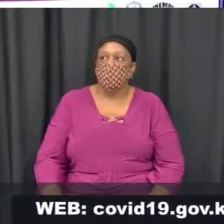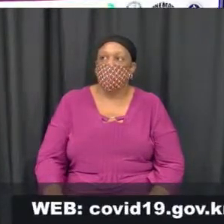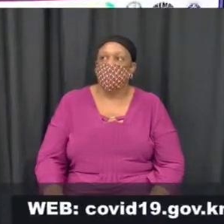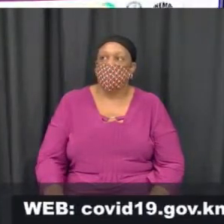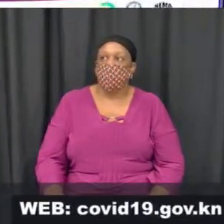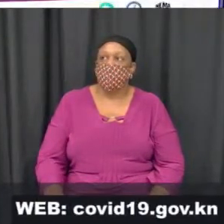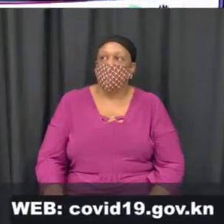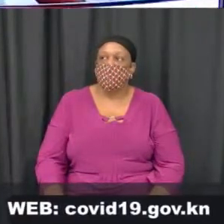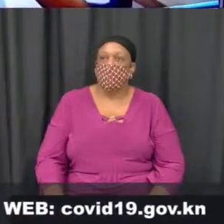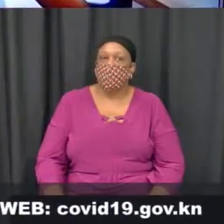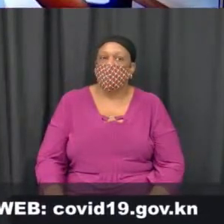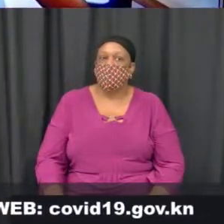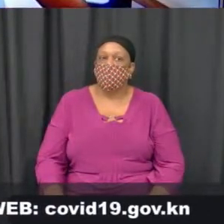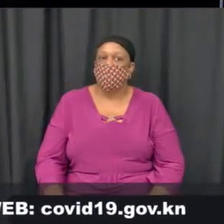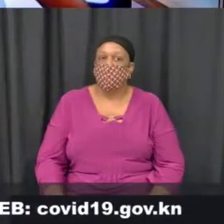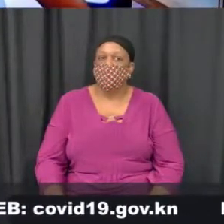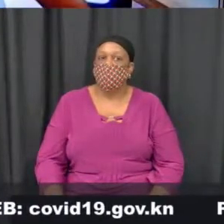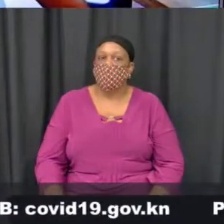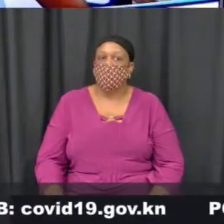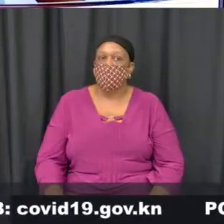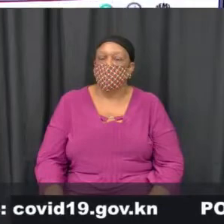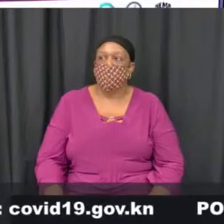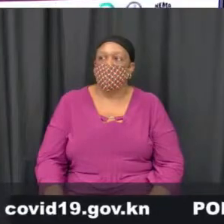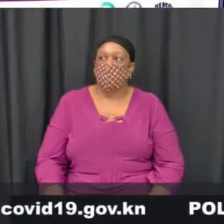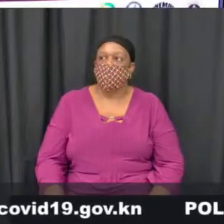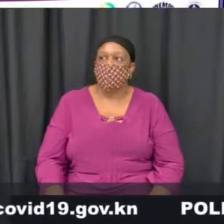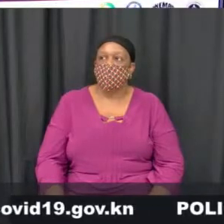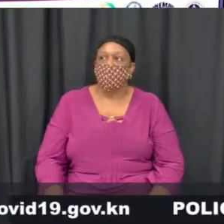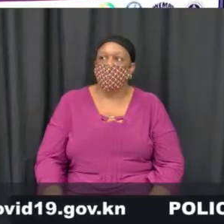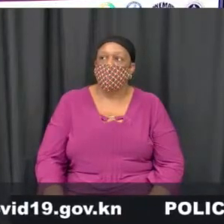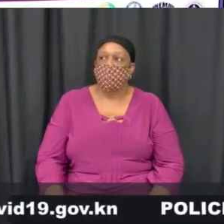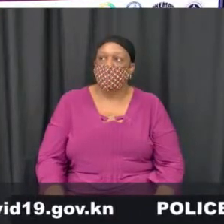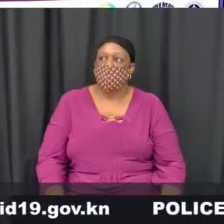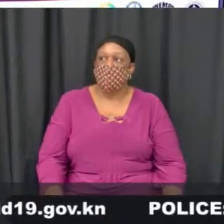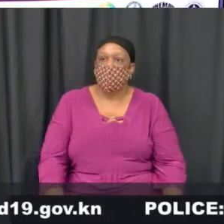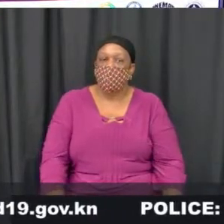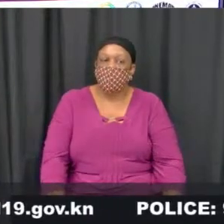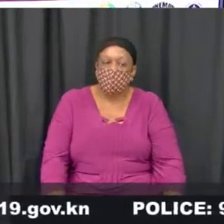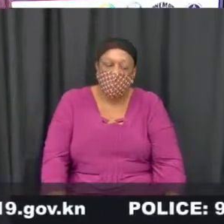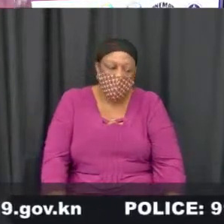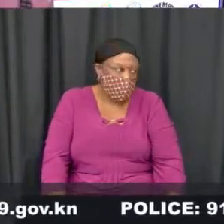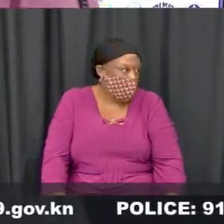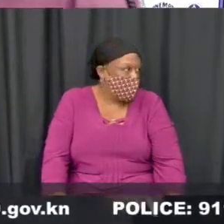level of immunity even though they have not been vaccinated.